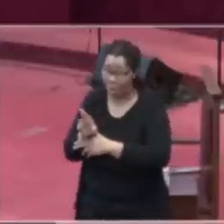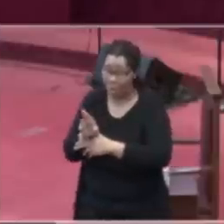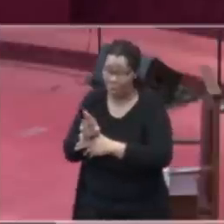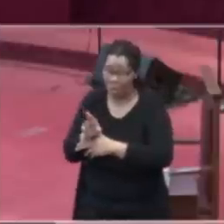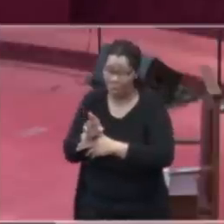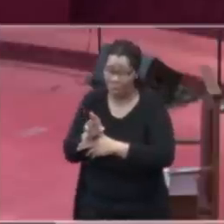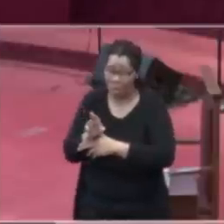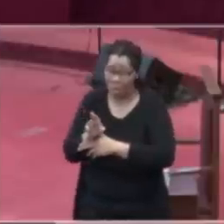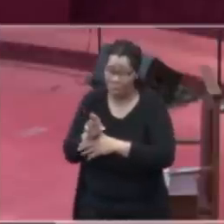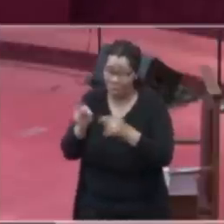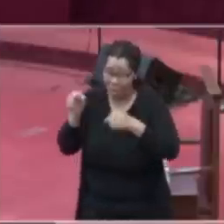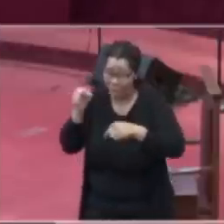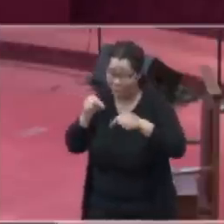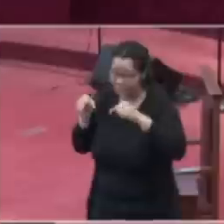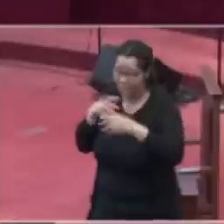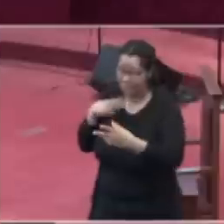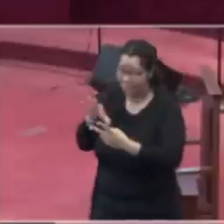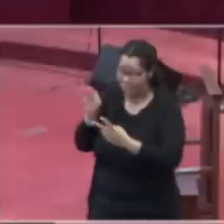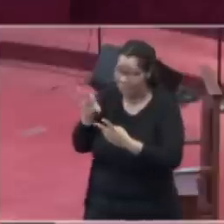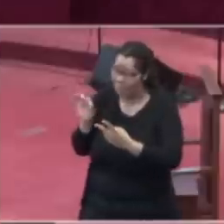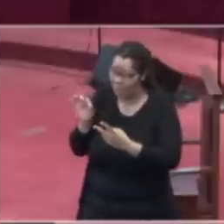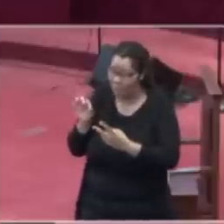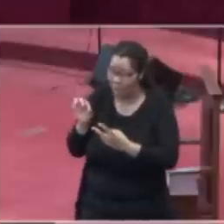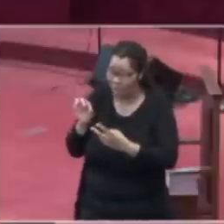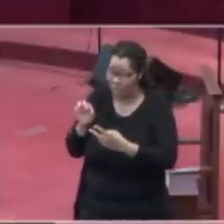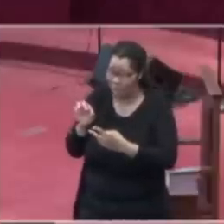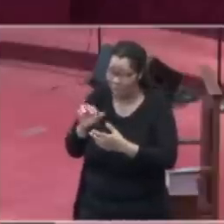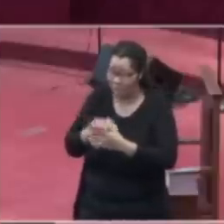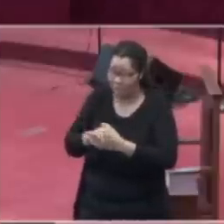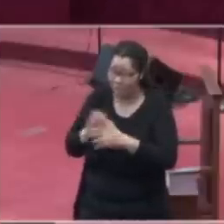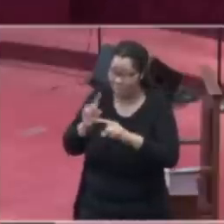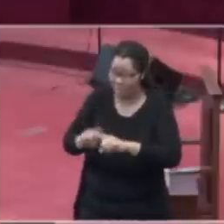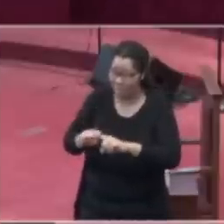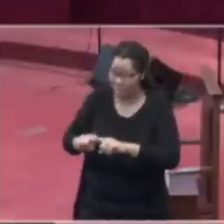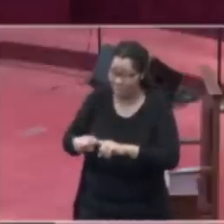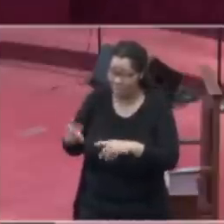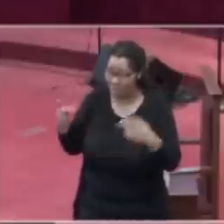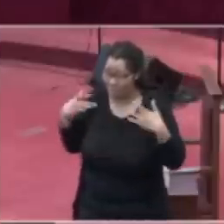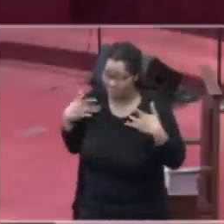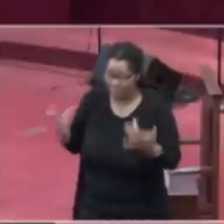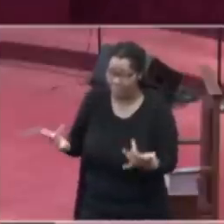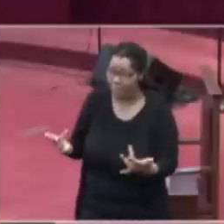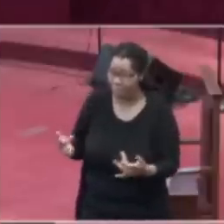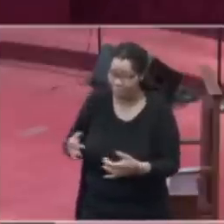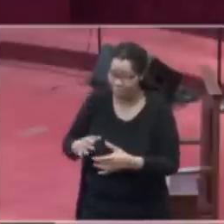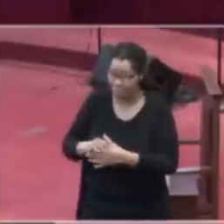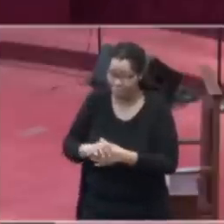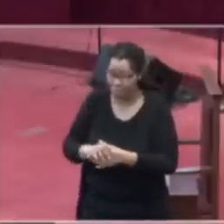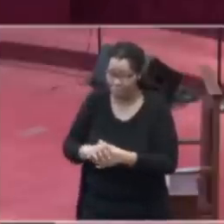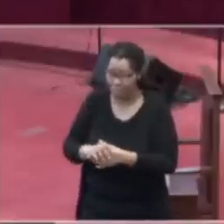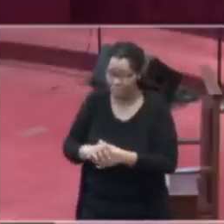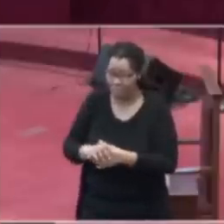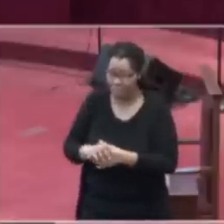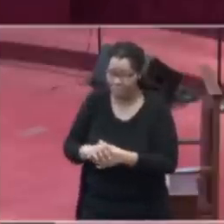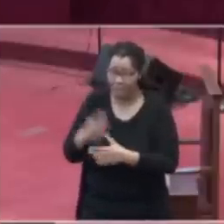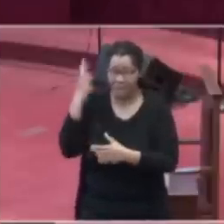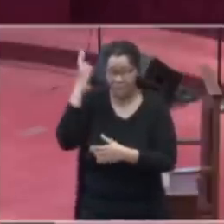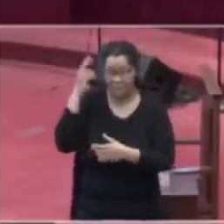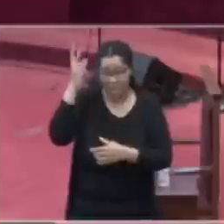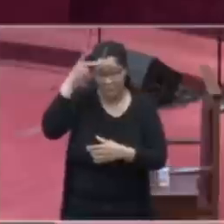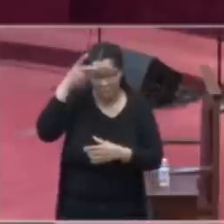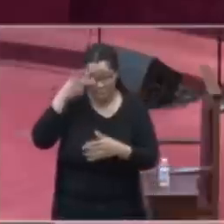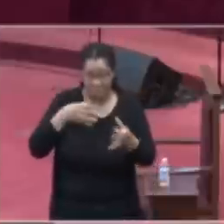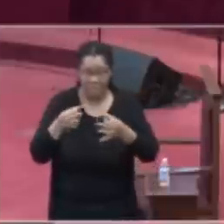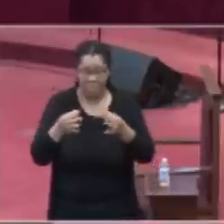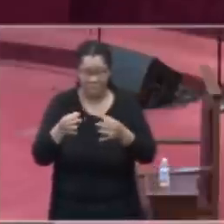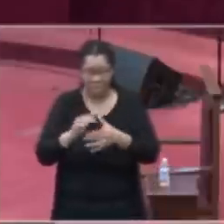revert to a choice and shake hands with my old nature? Which is why Paul says,